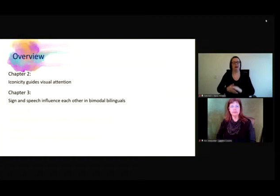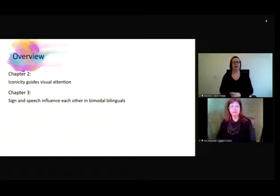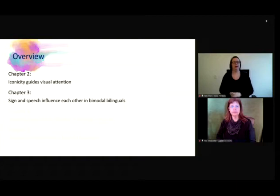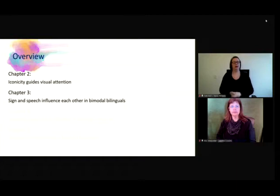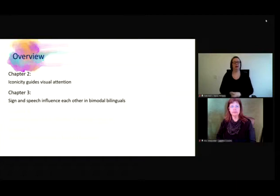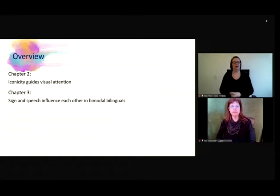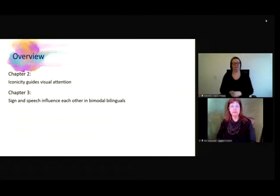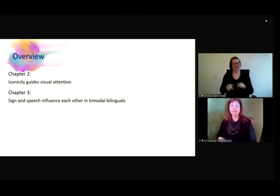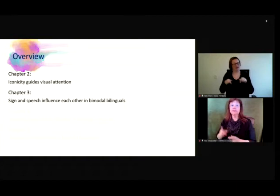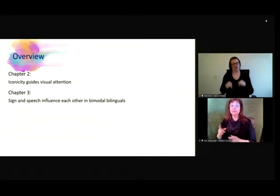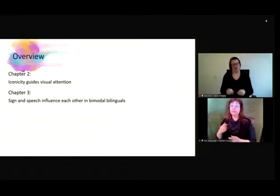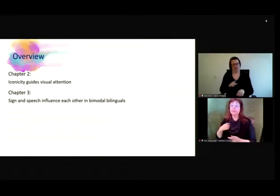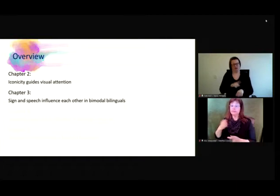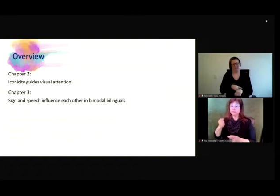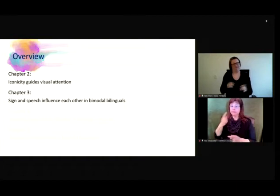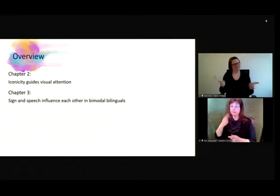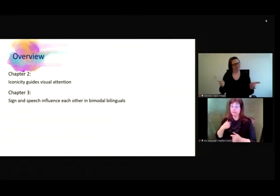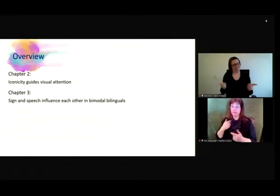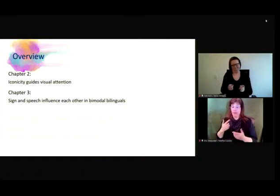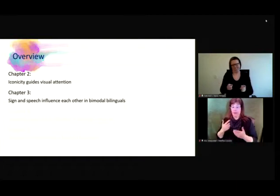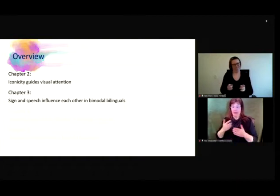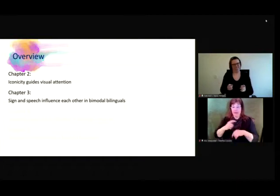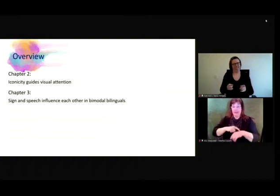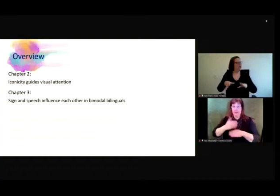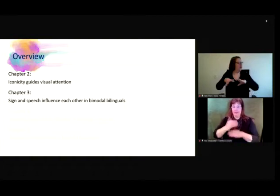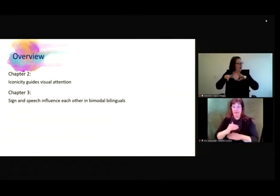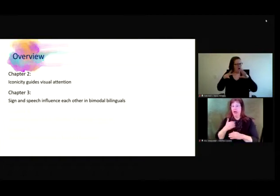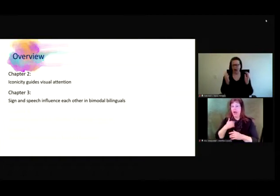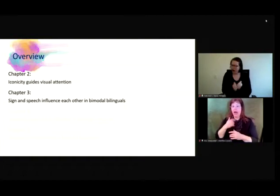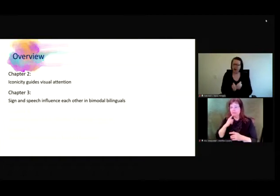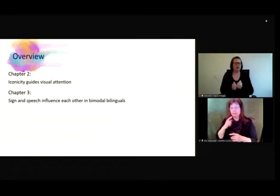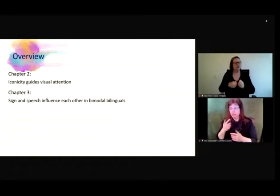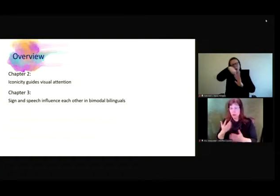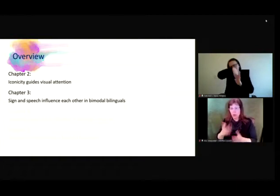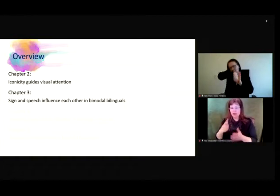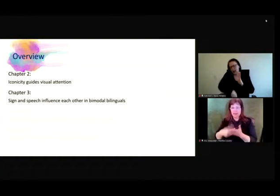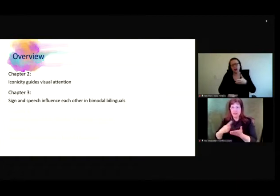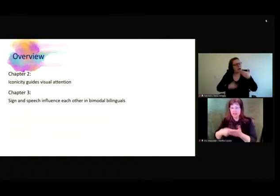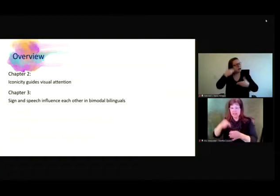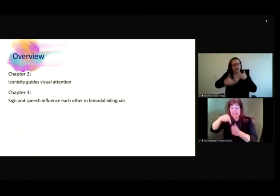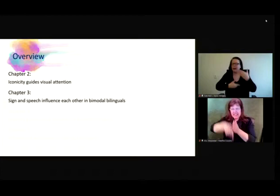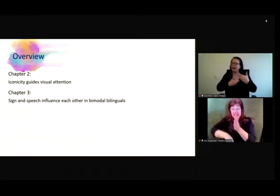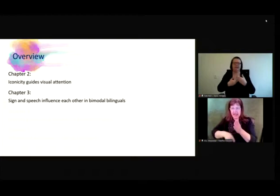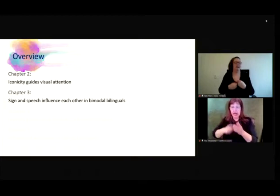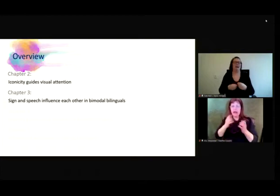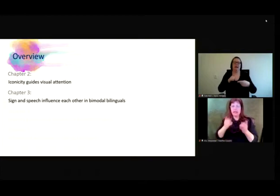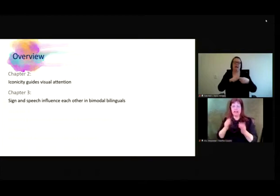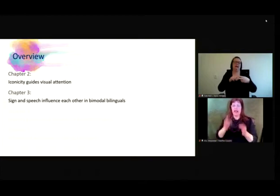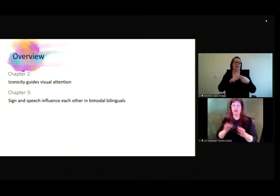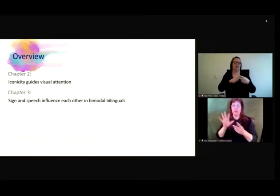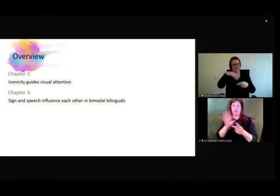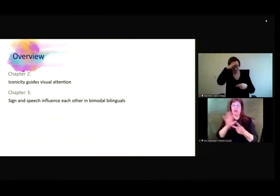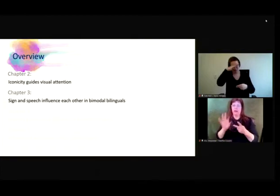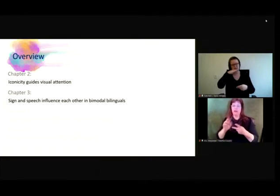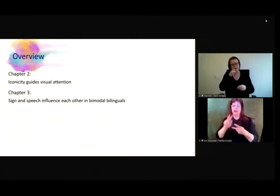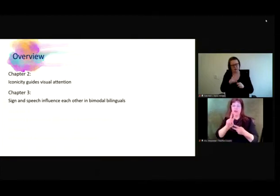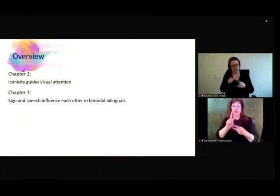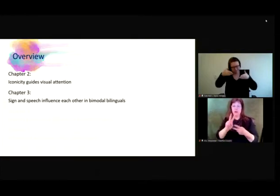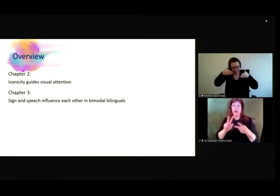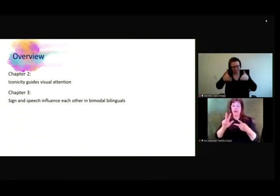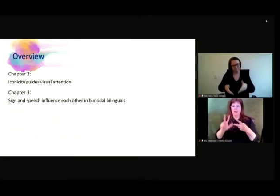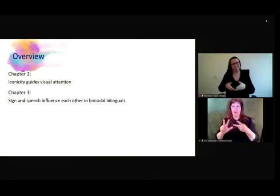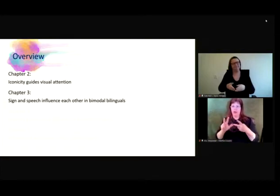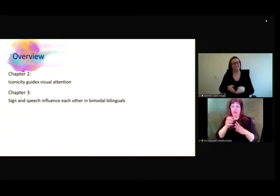Due to the limitation of time, I will not discuss all chapters in detail, but rather focus on 2 chapters more closely, and that's Chapter 2 and Chapter